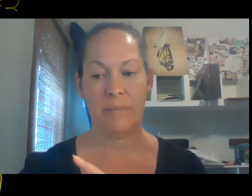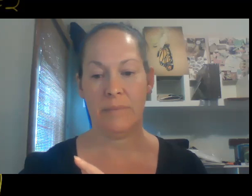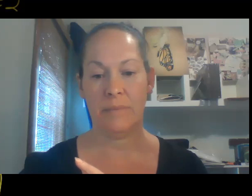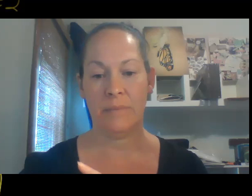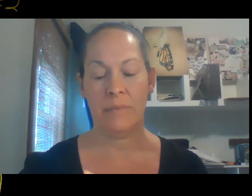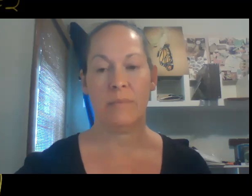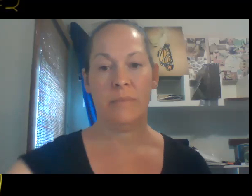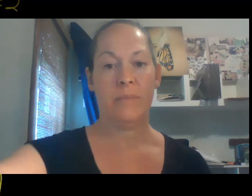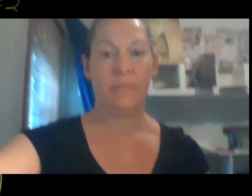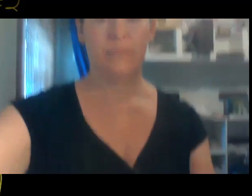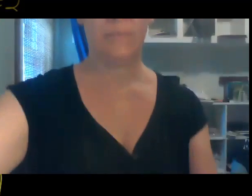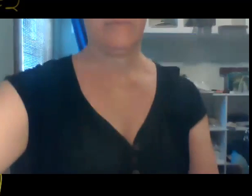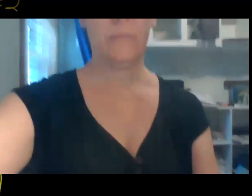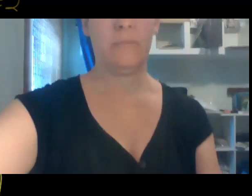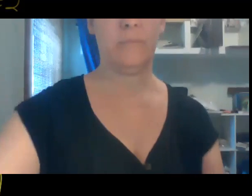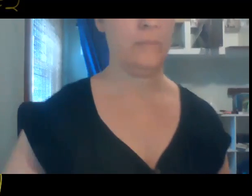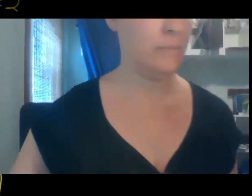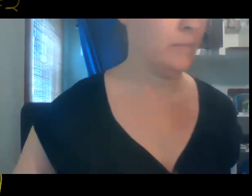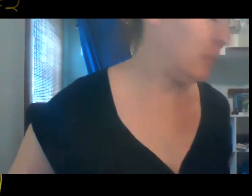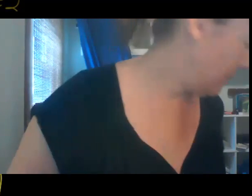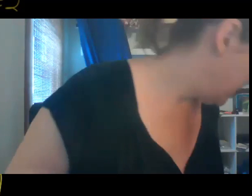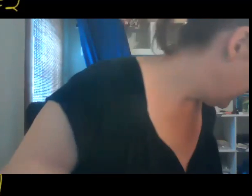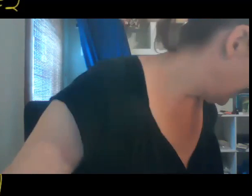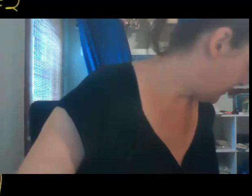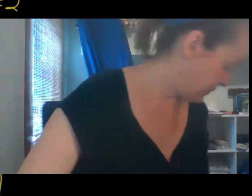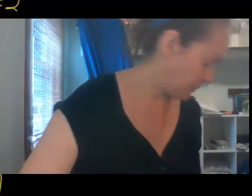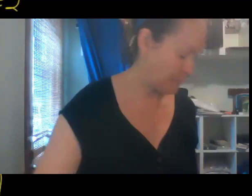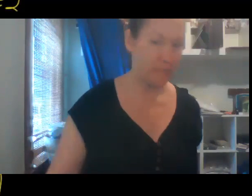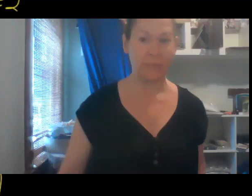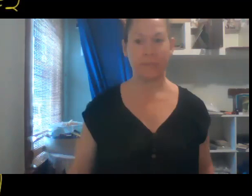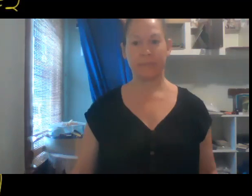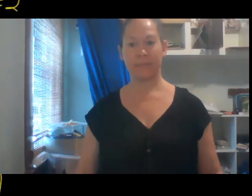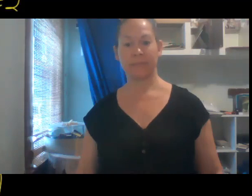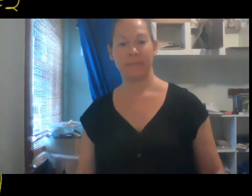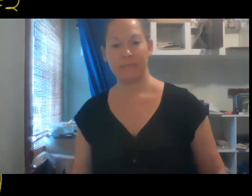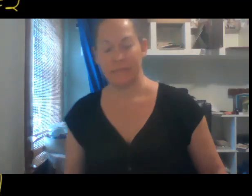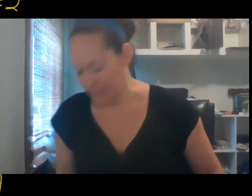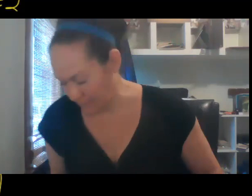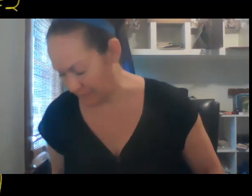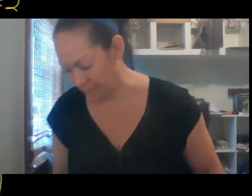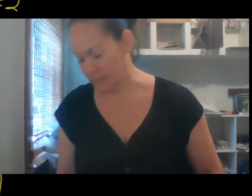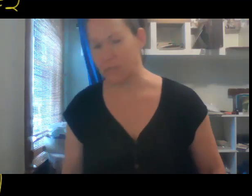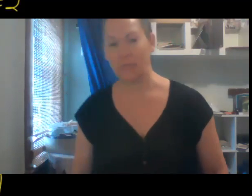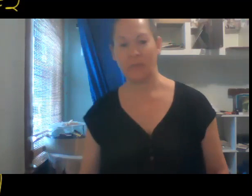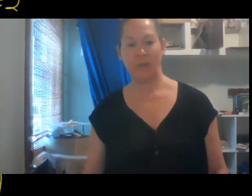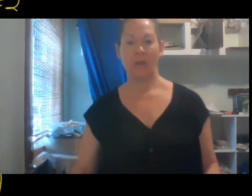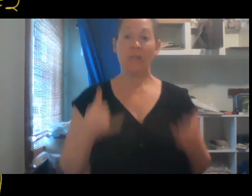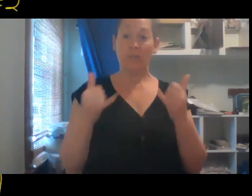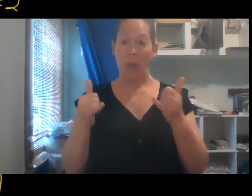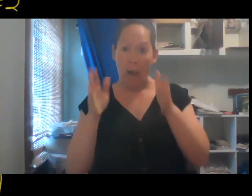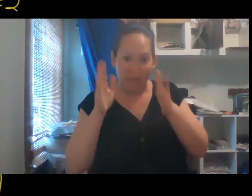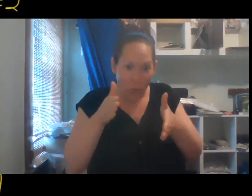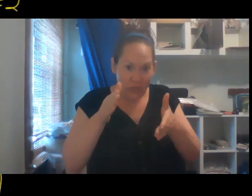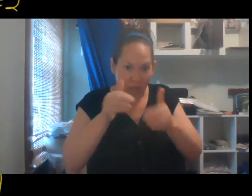I can look at what is changing with the thing I'm looking at. I can focus on the change, the growth, or the decay. That's why